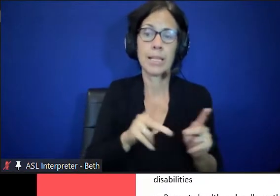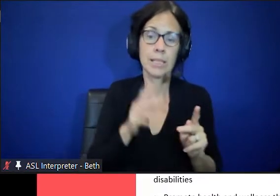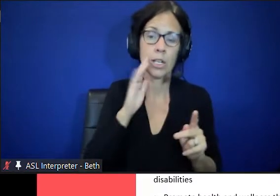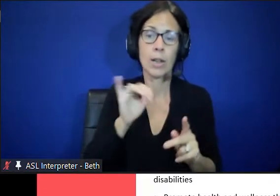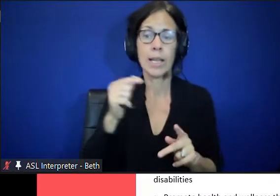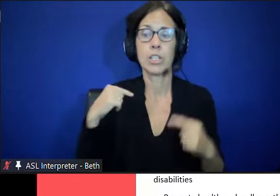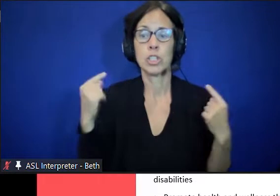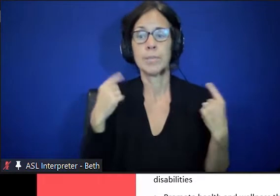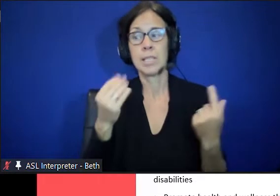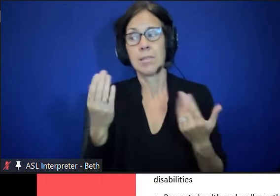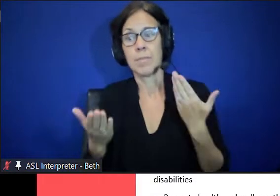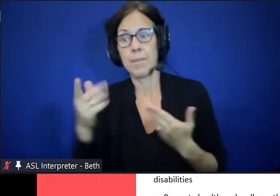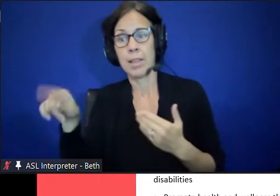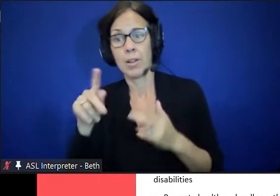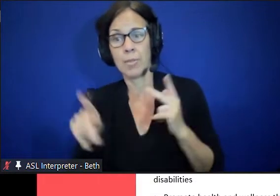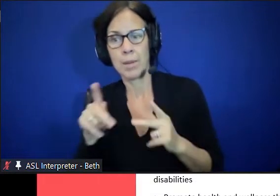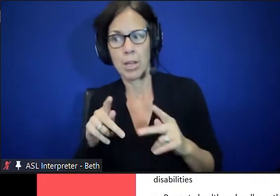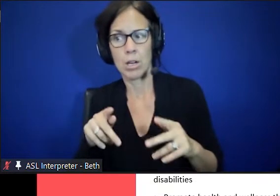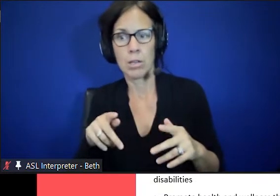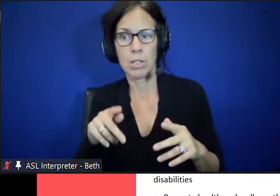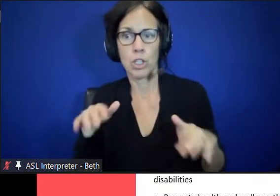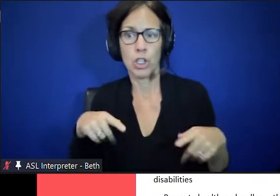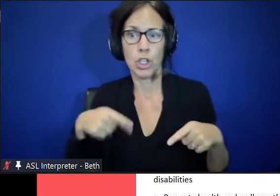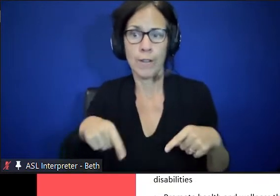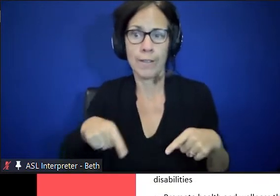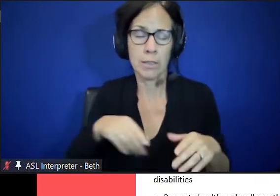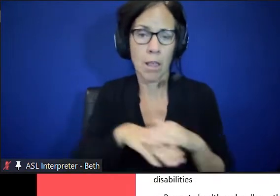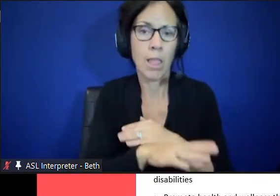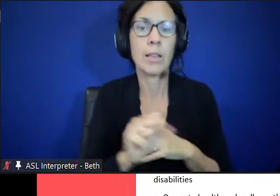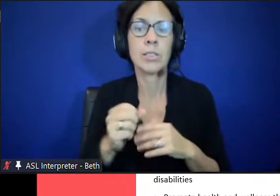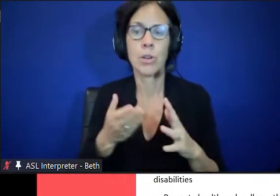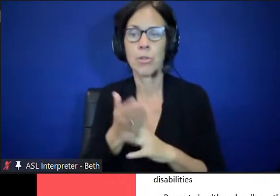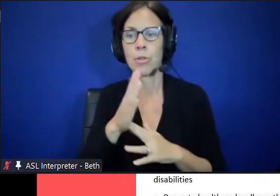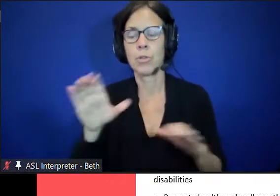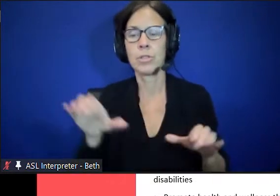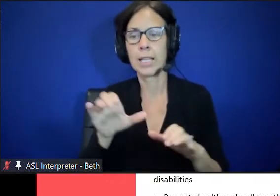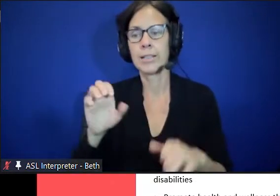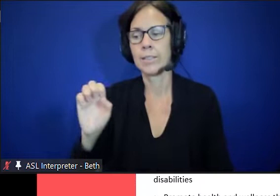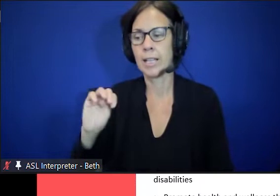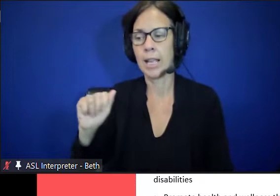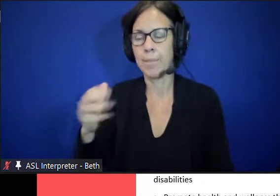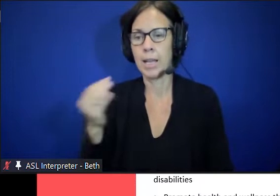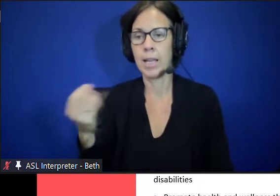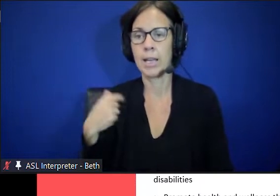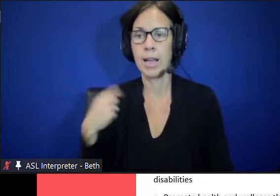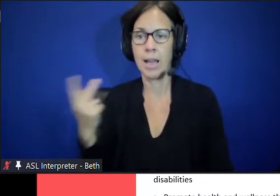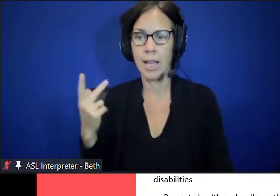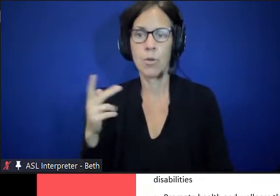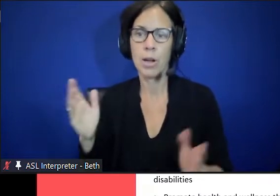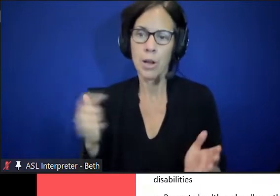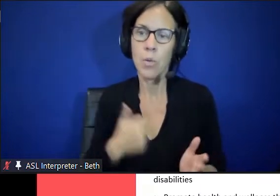to go into public to like work out or anything. So through these activities, Emma and I were very motivational and